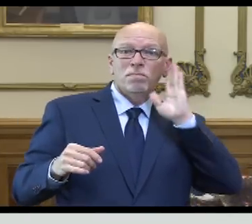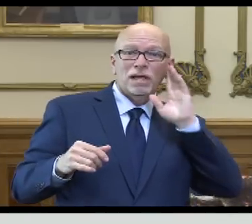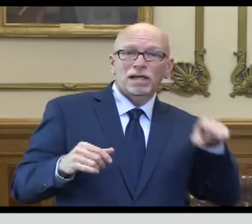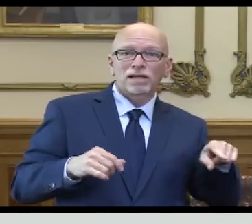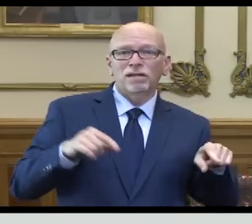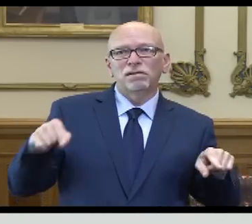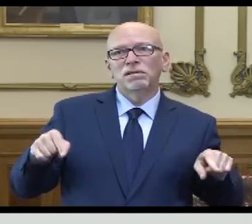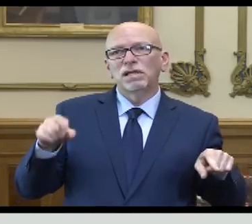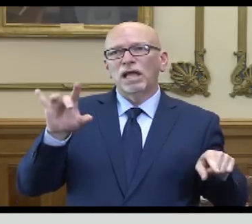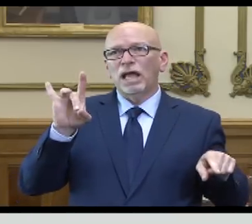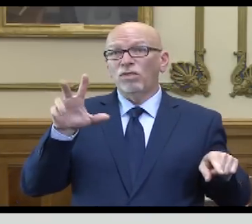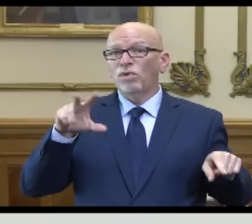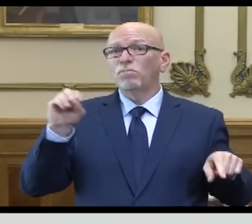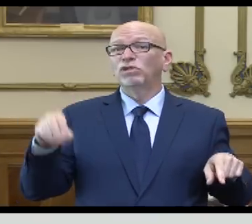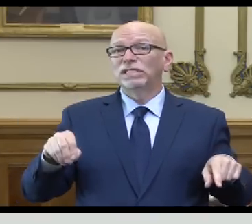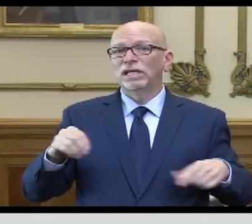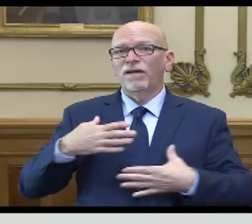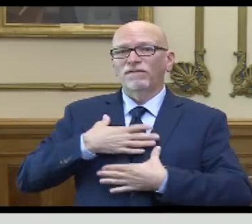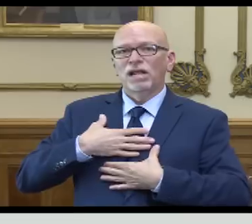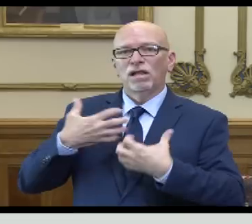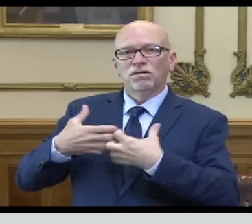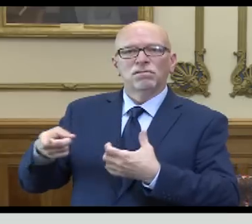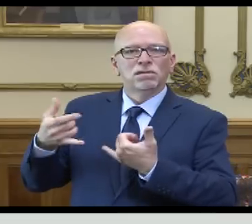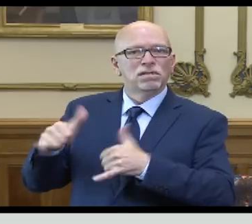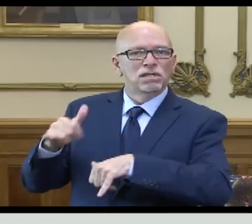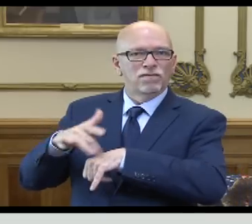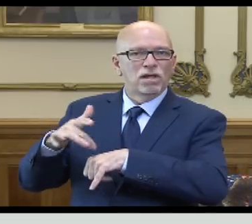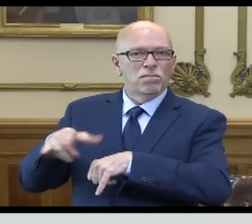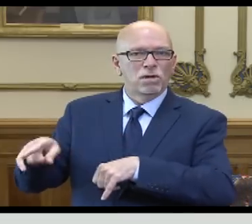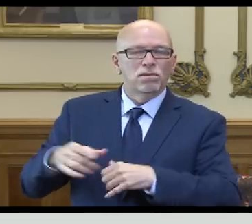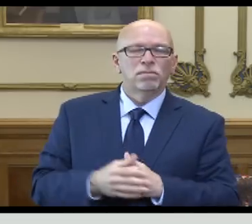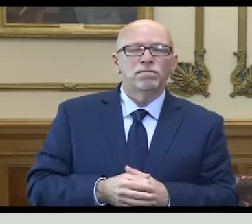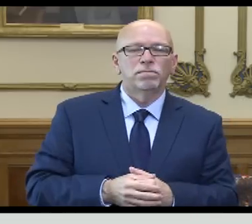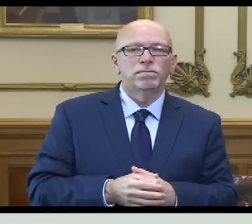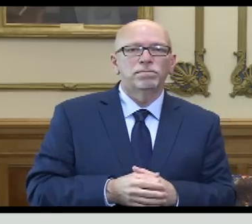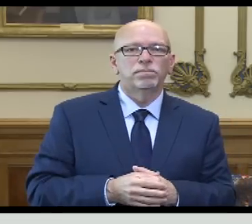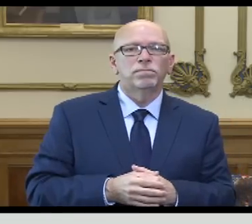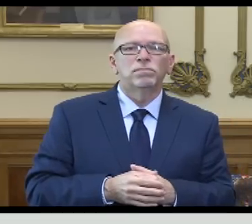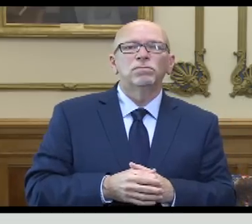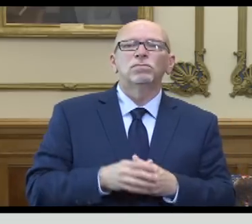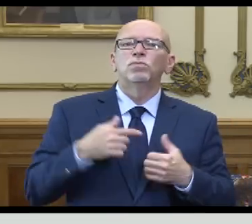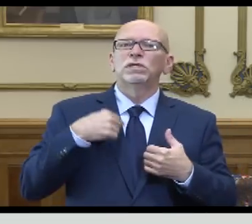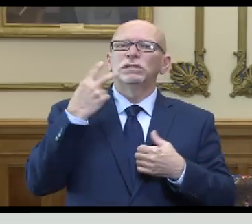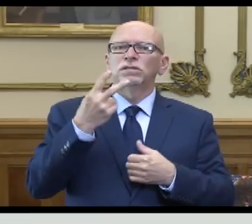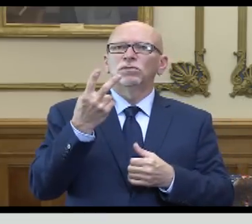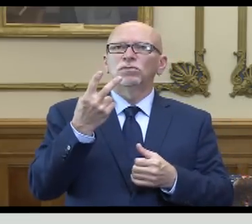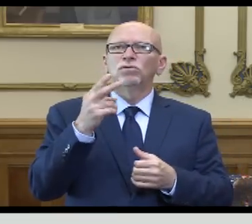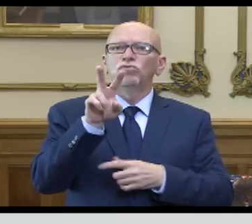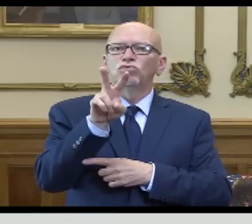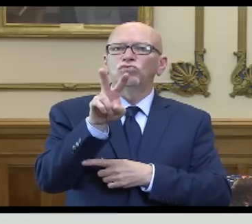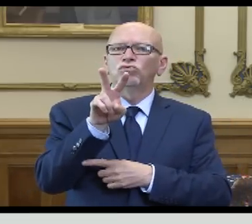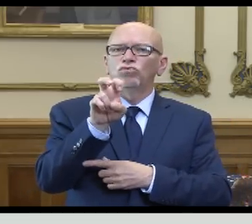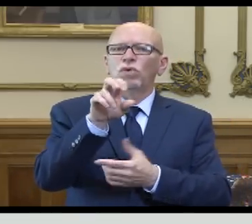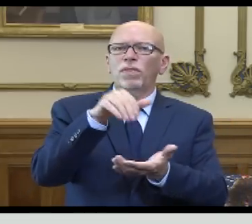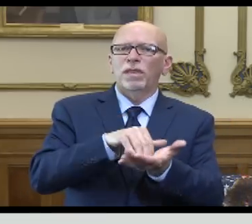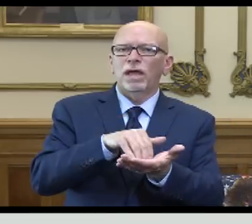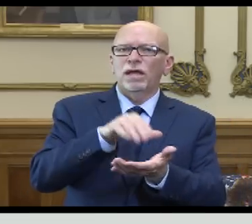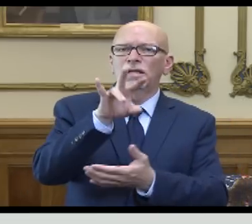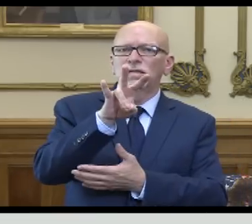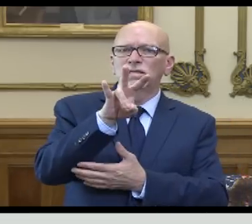and more than 83% of our ventilators still available. We also have seen